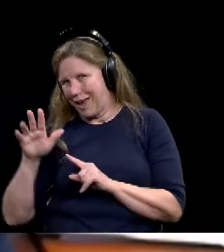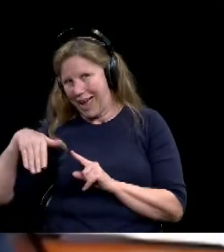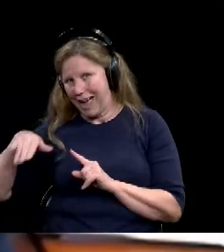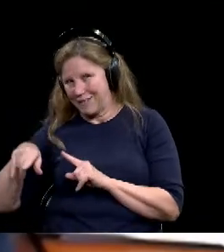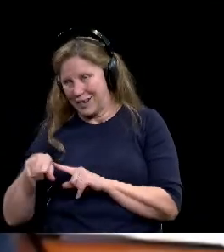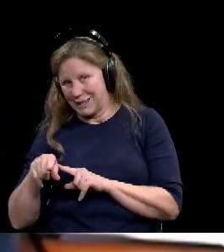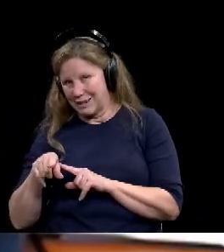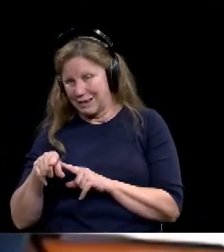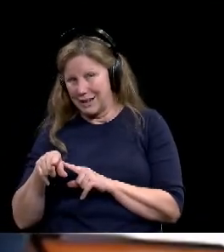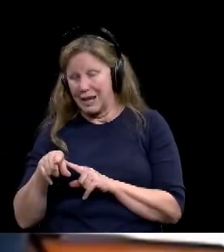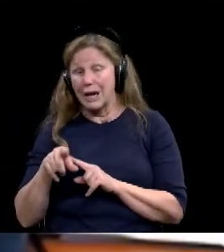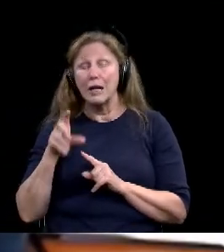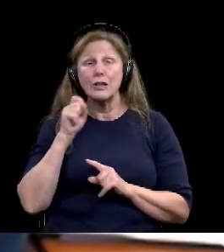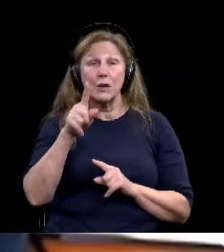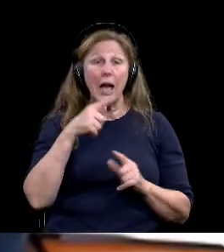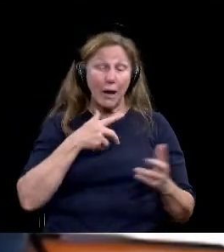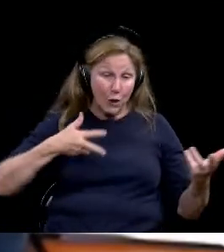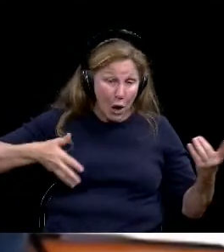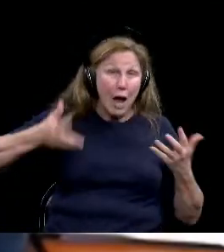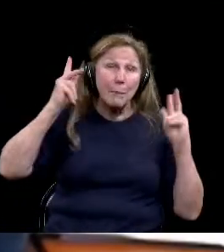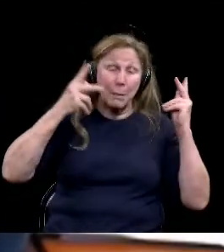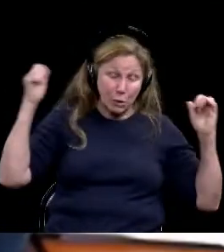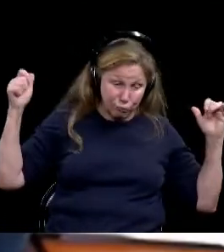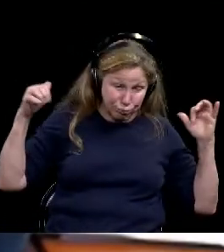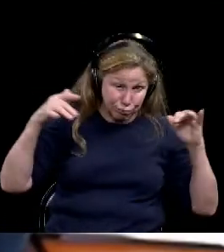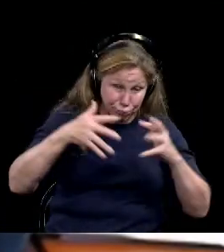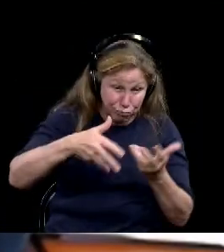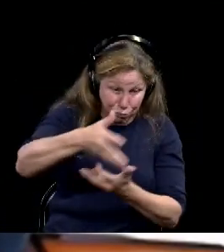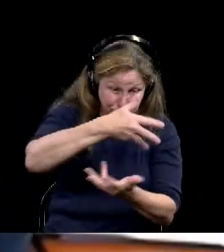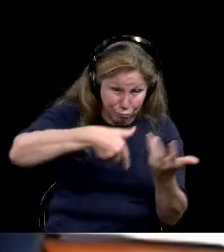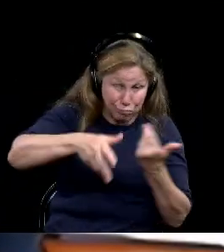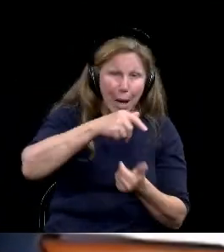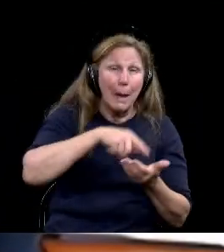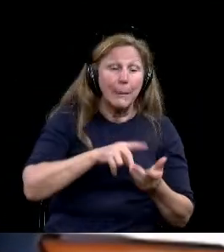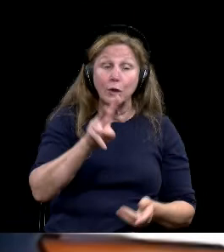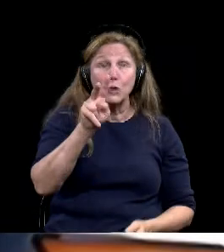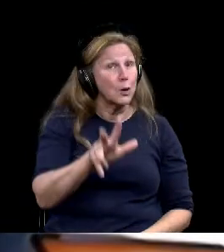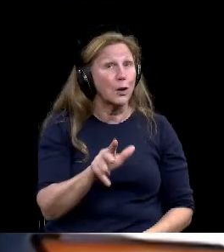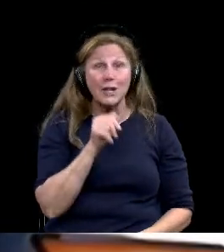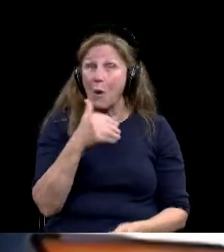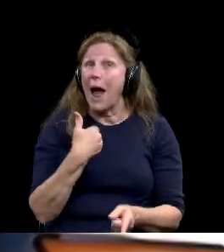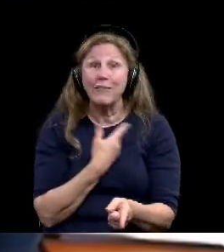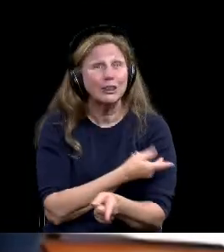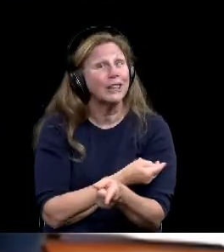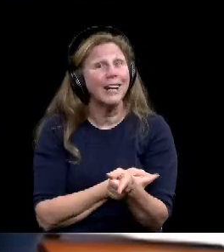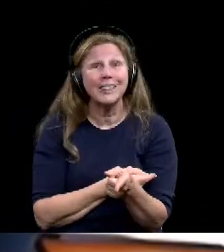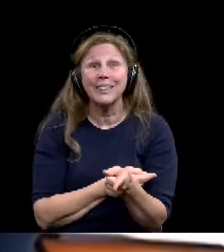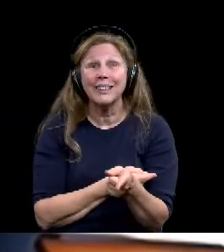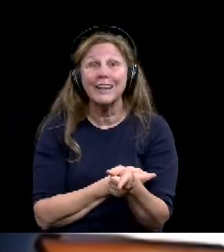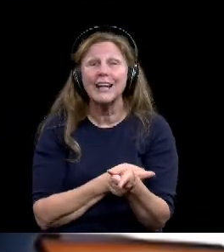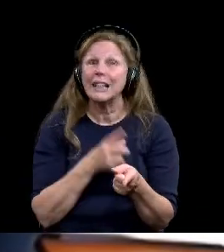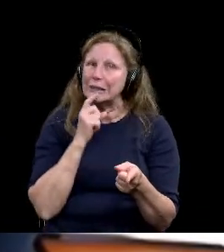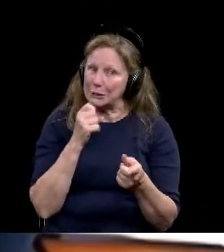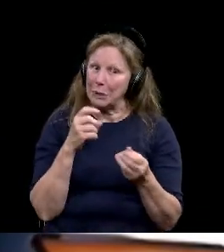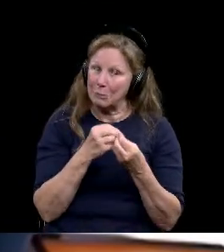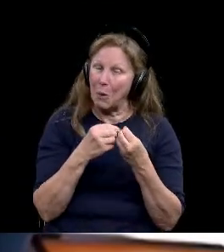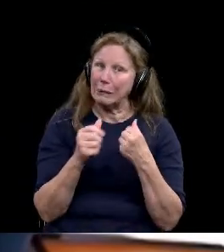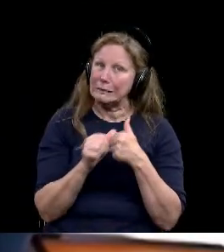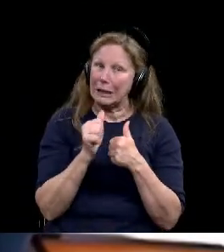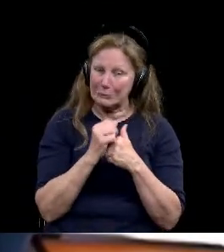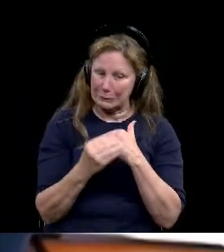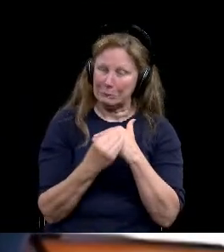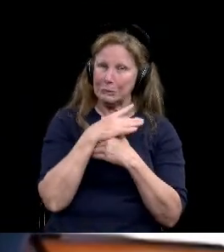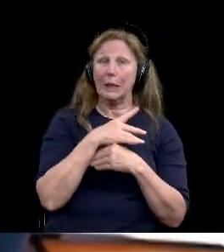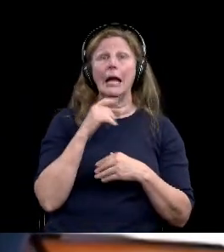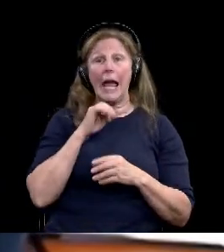get vaccinated, the more safety there is in that environment. So again, a reason for all of us to consider vaccines